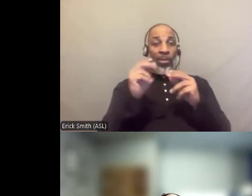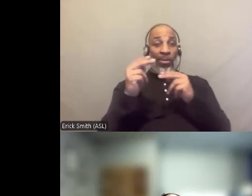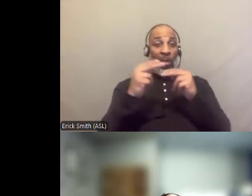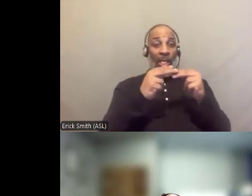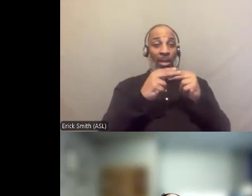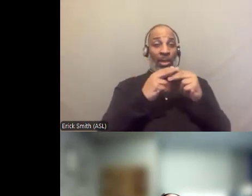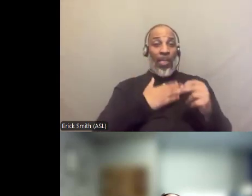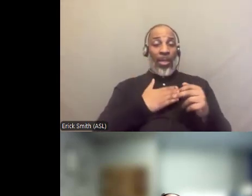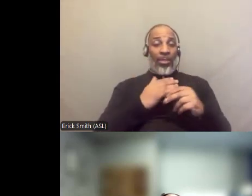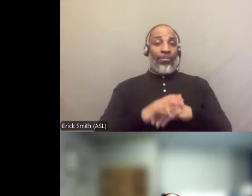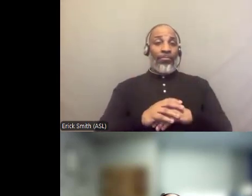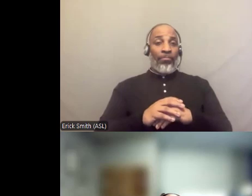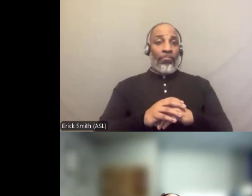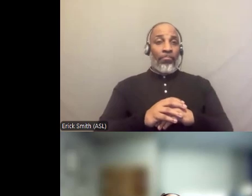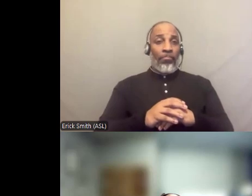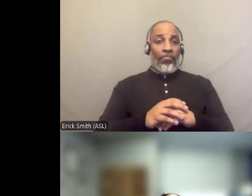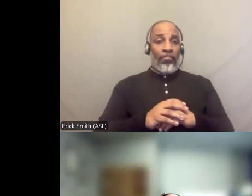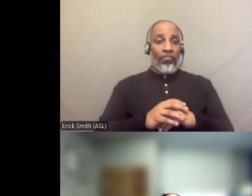Amanda.